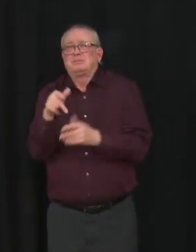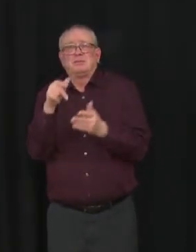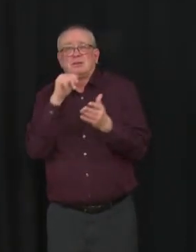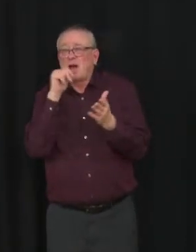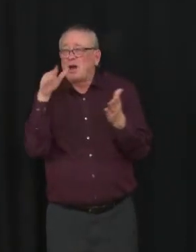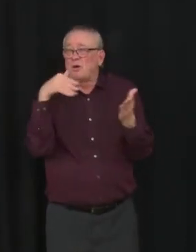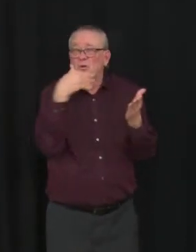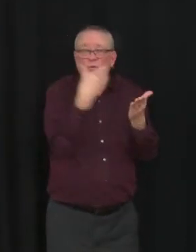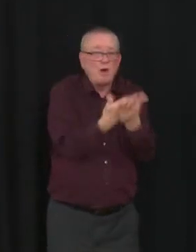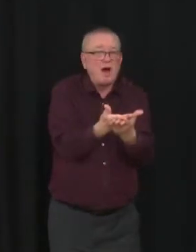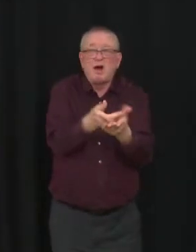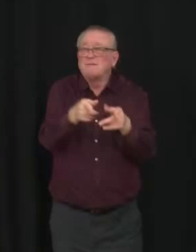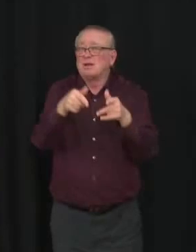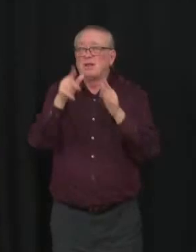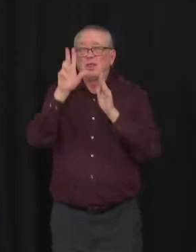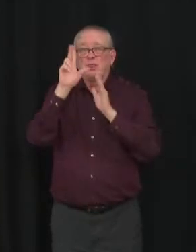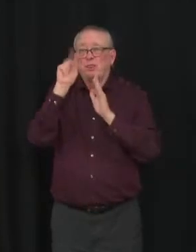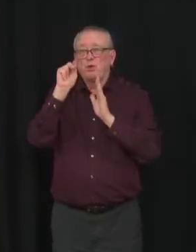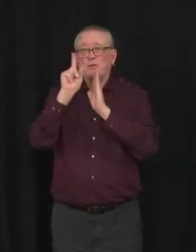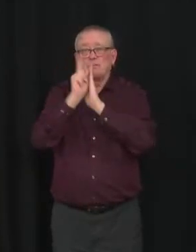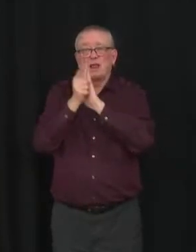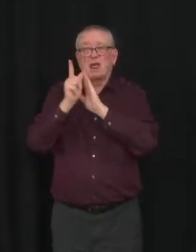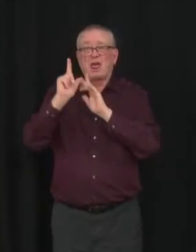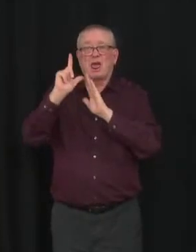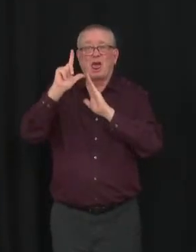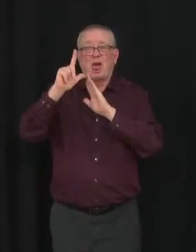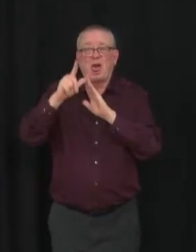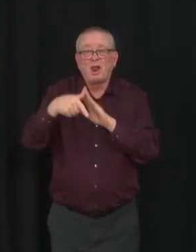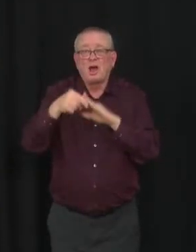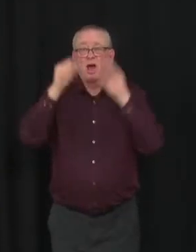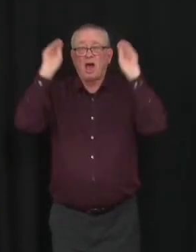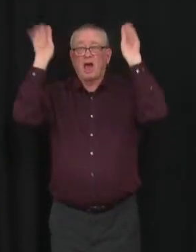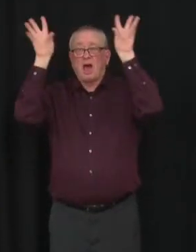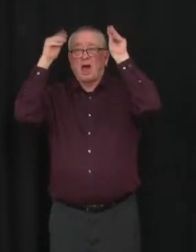you doing to fix response times? Yeah.